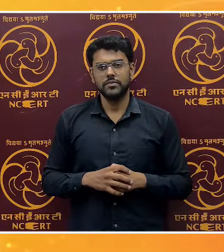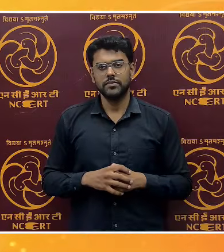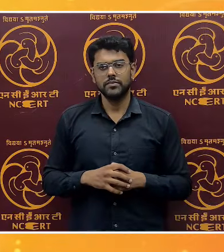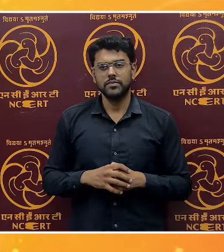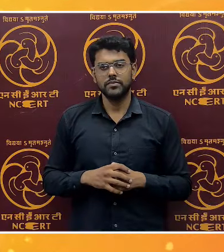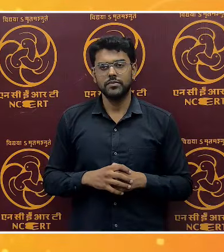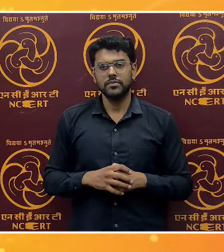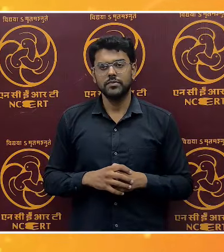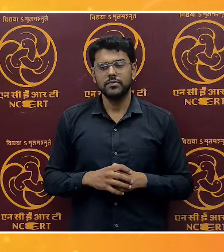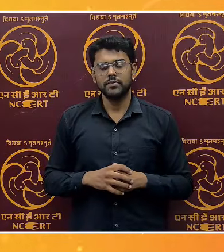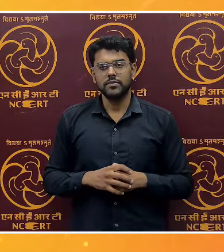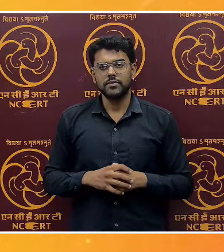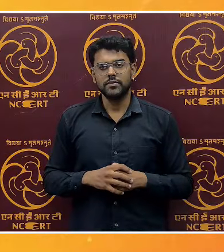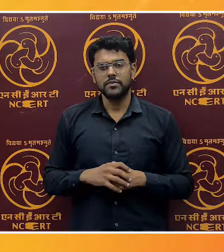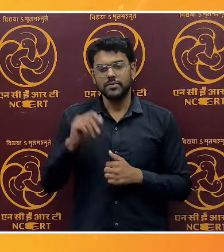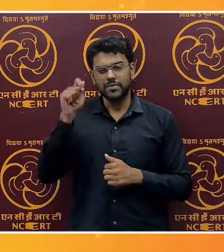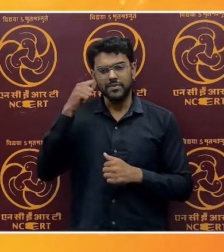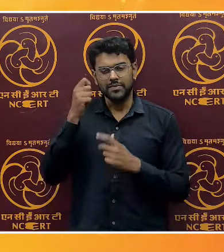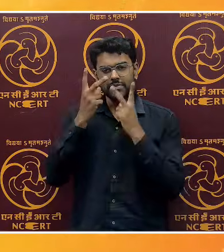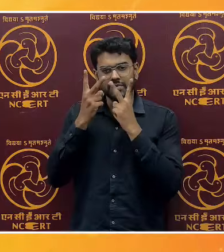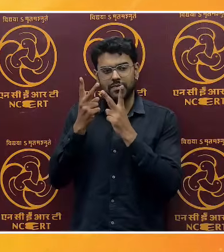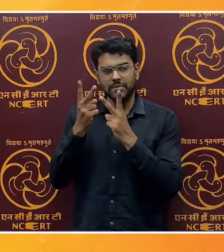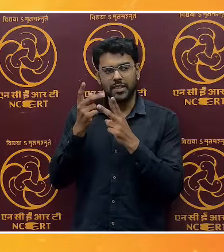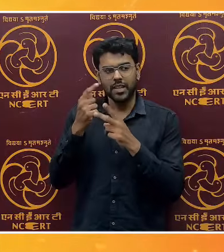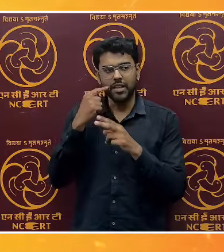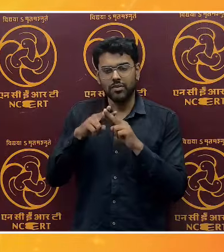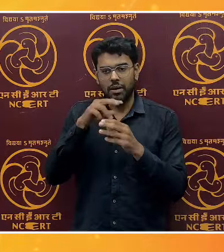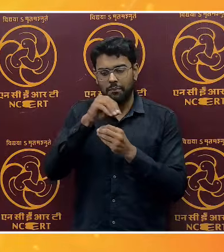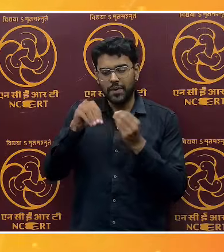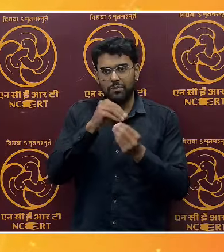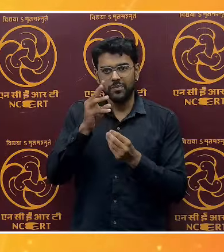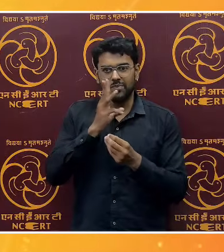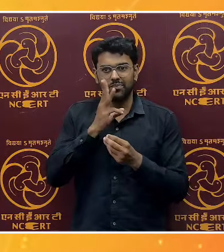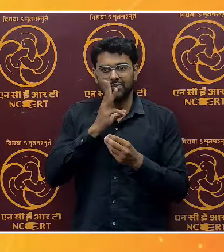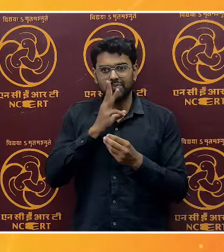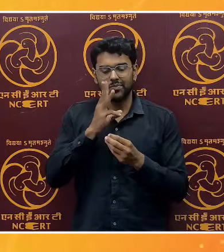Observe carefully what happens when we mix water and